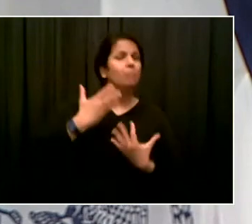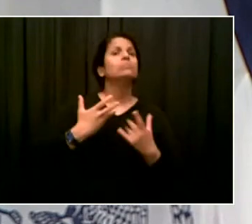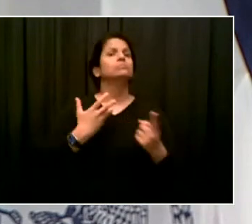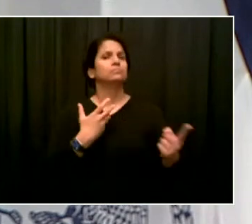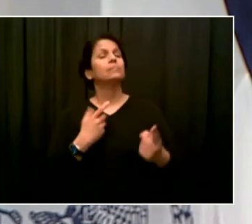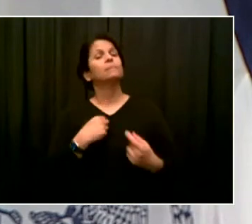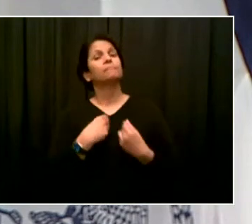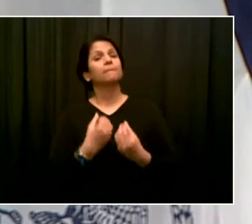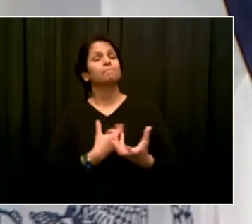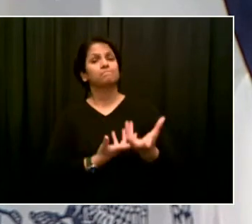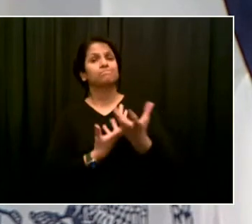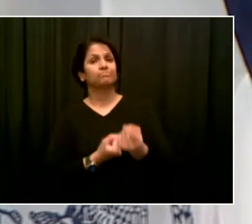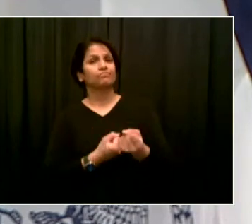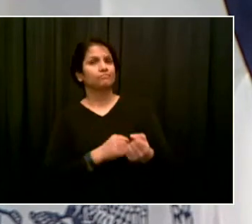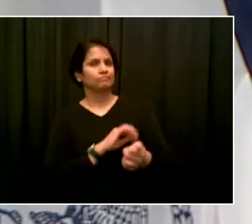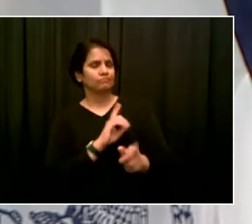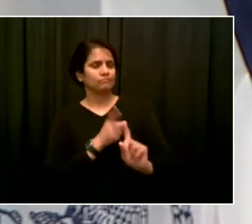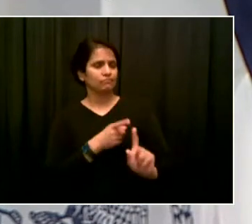Yoav.